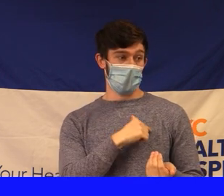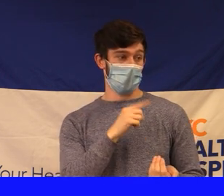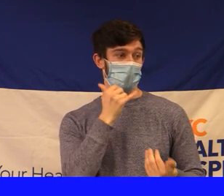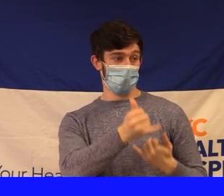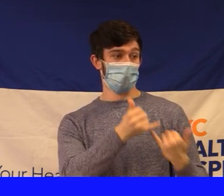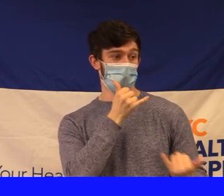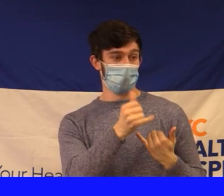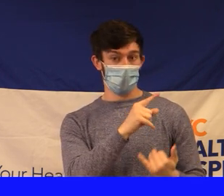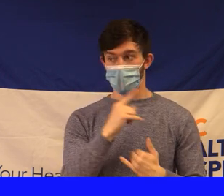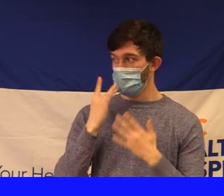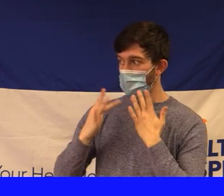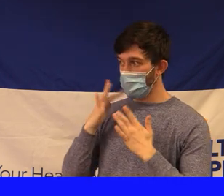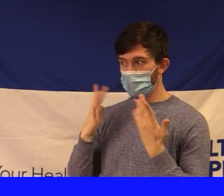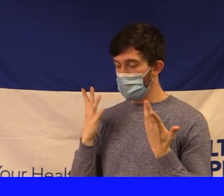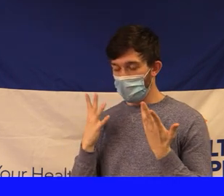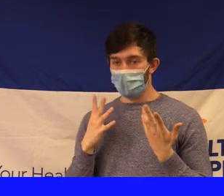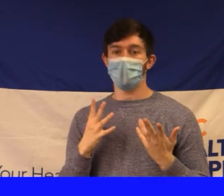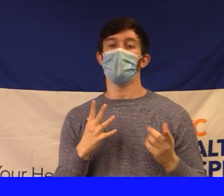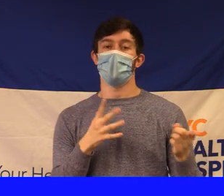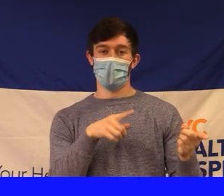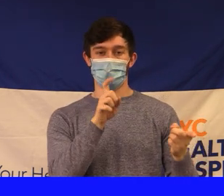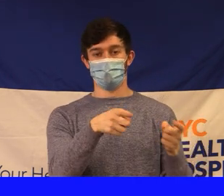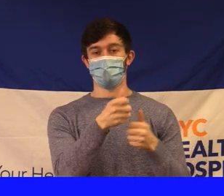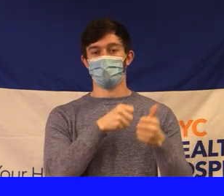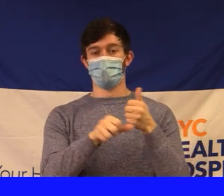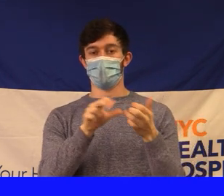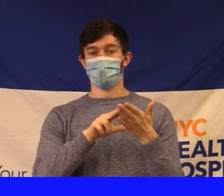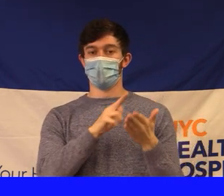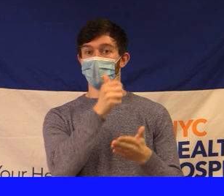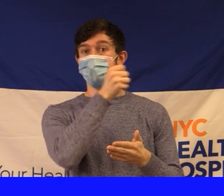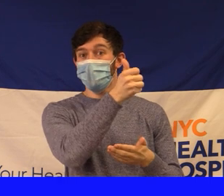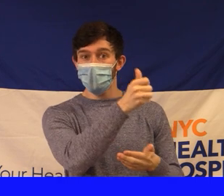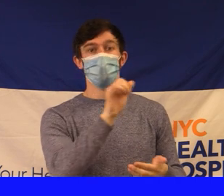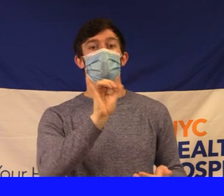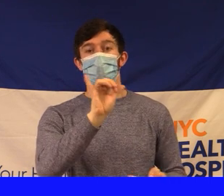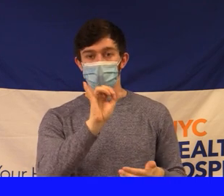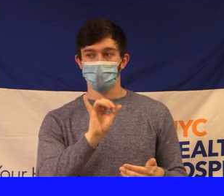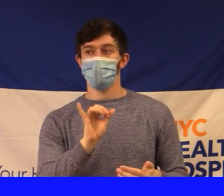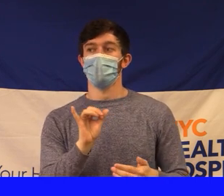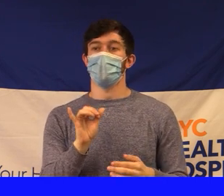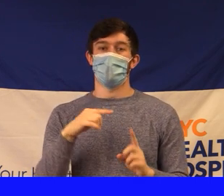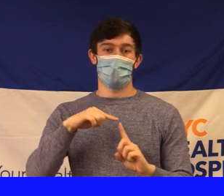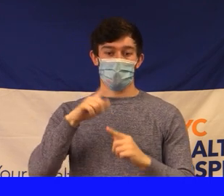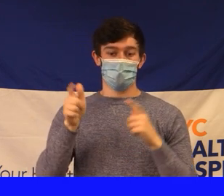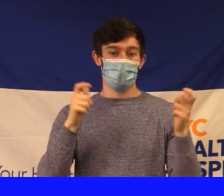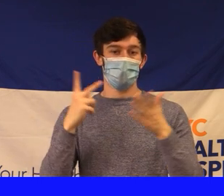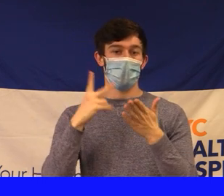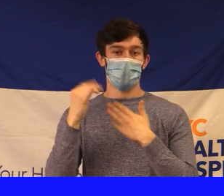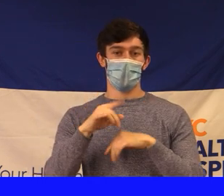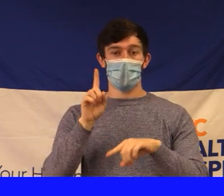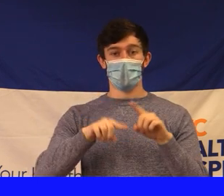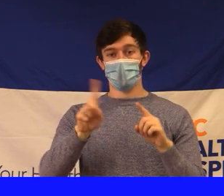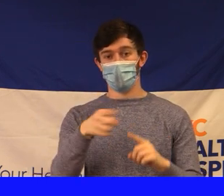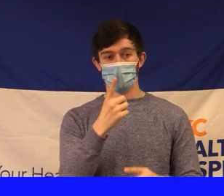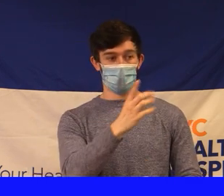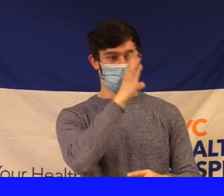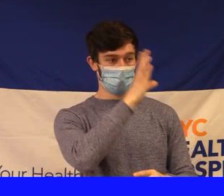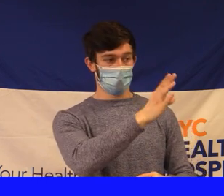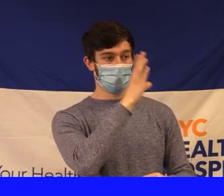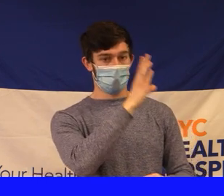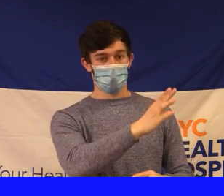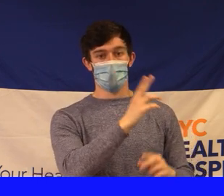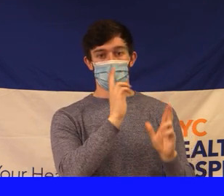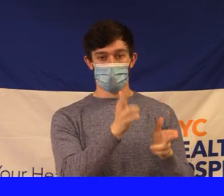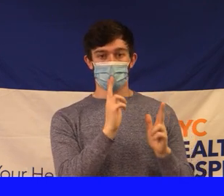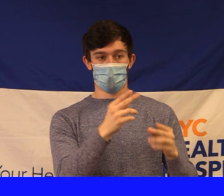Paul is here, I think, can speak to it as well. But there was the feeling that this is such a big project, it can't just be Hunter ambulances